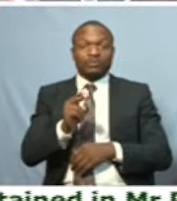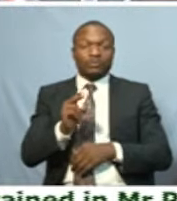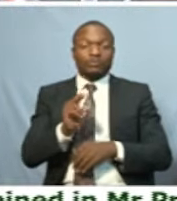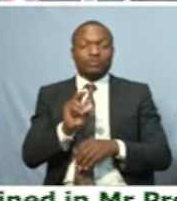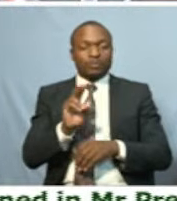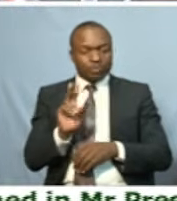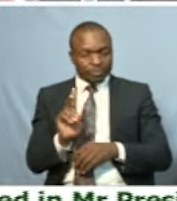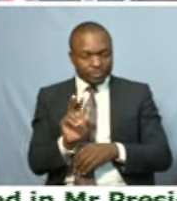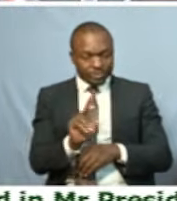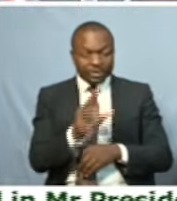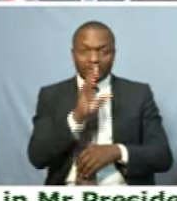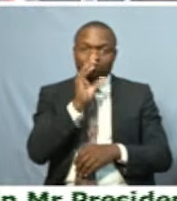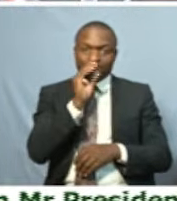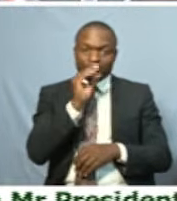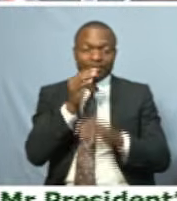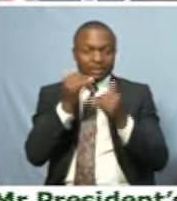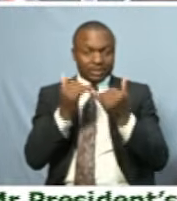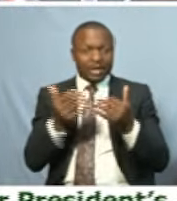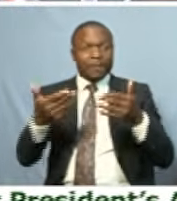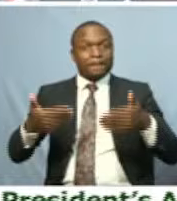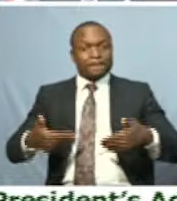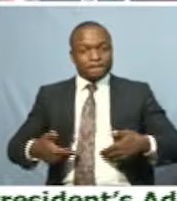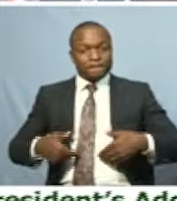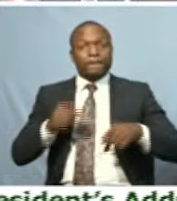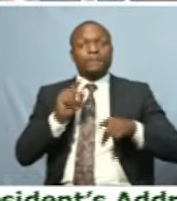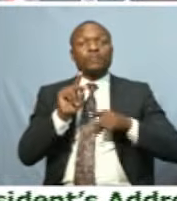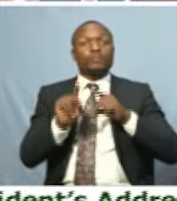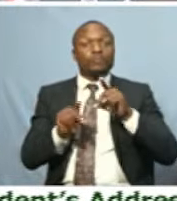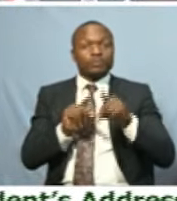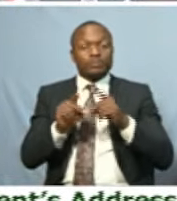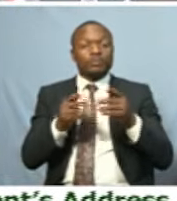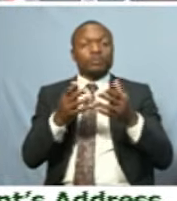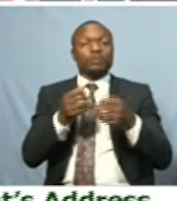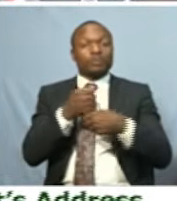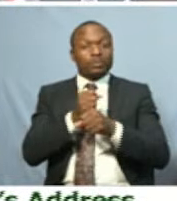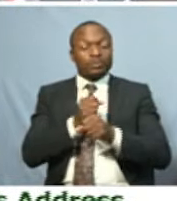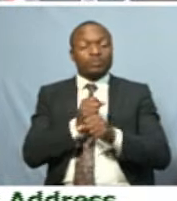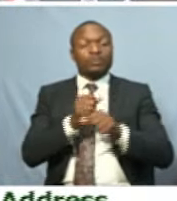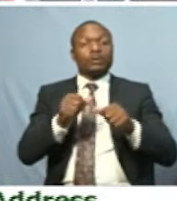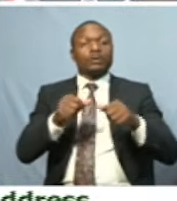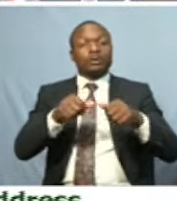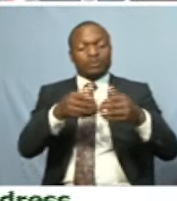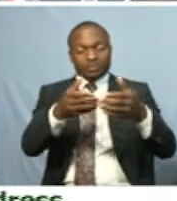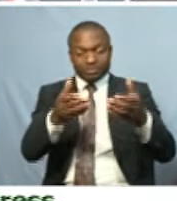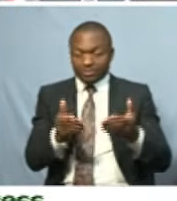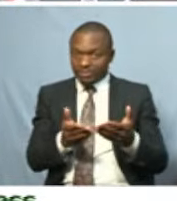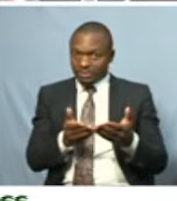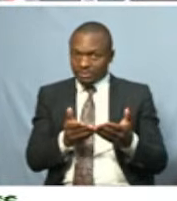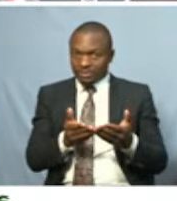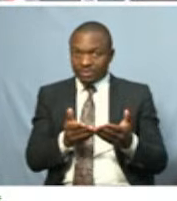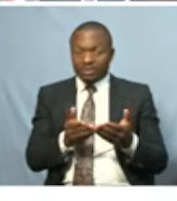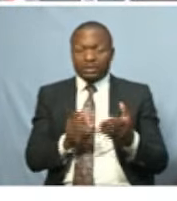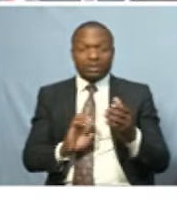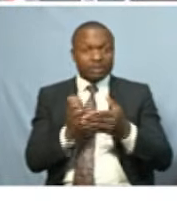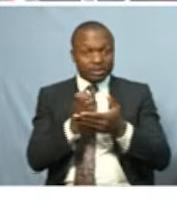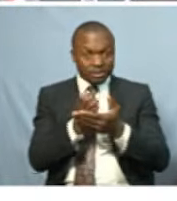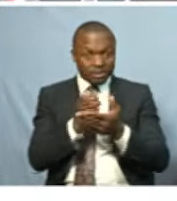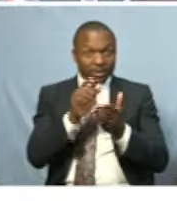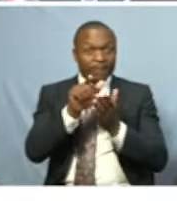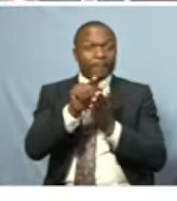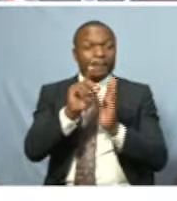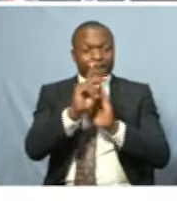And again, our young people would want to create platforms where they can now engage their policy makers, policy implementers, and